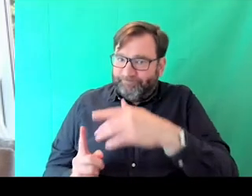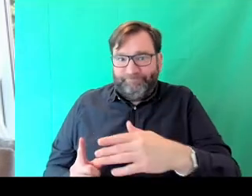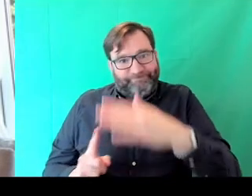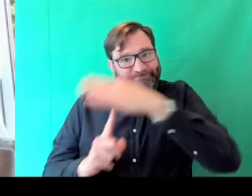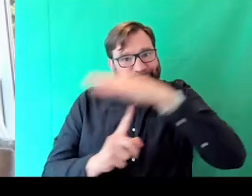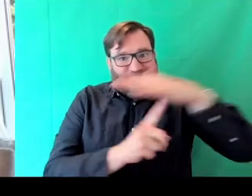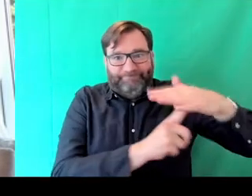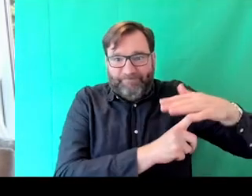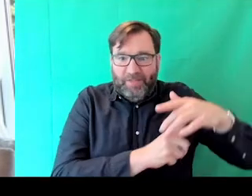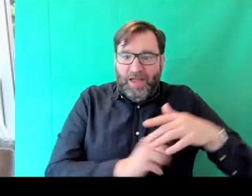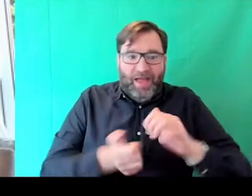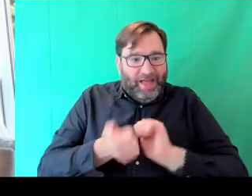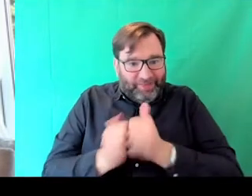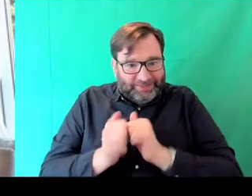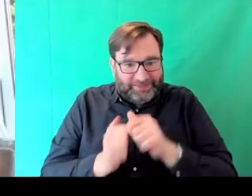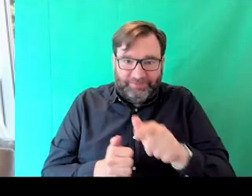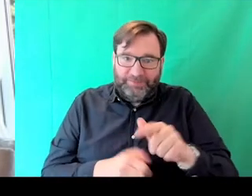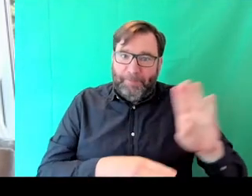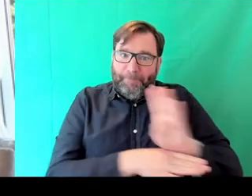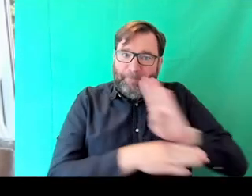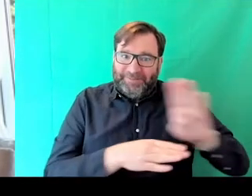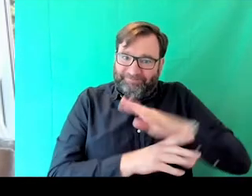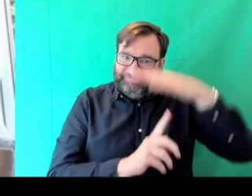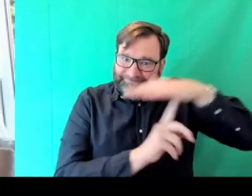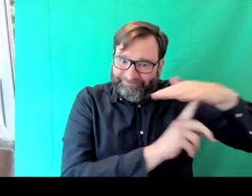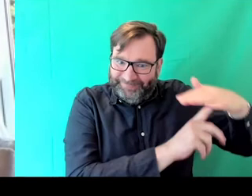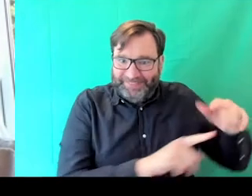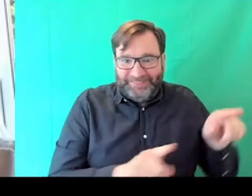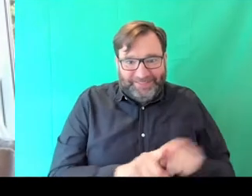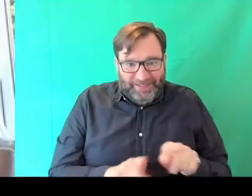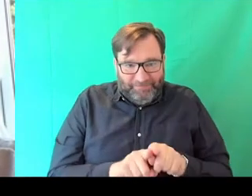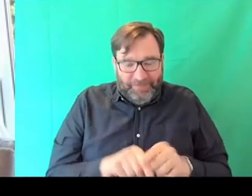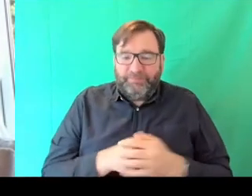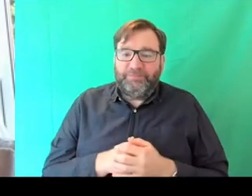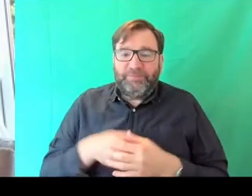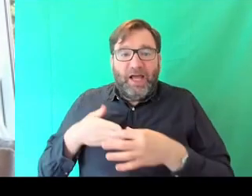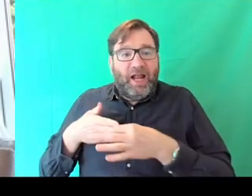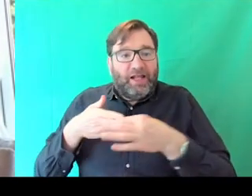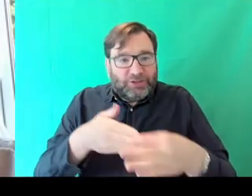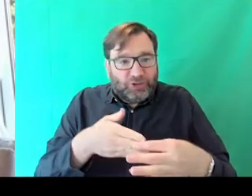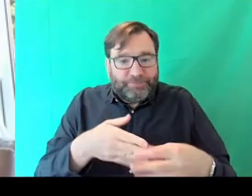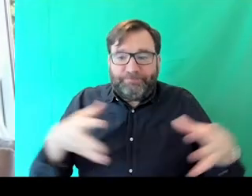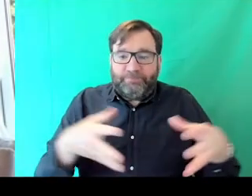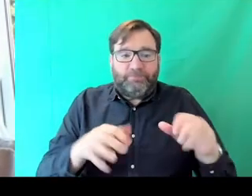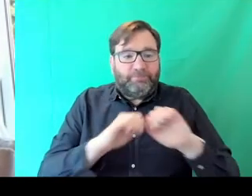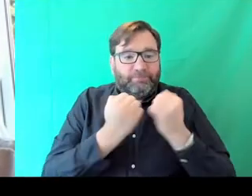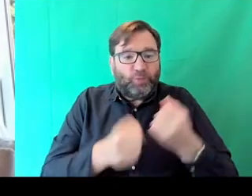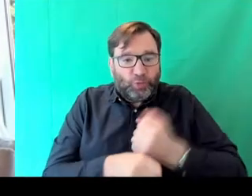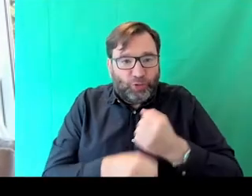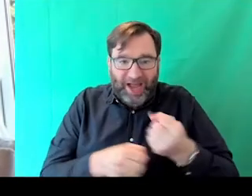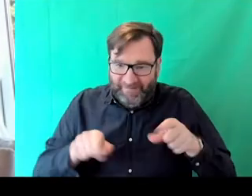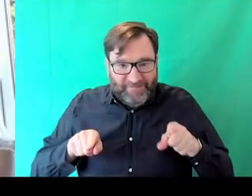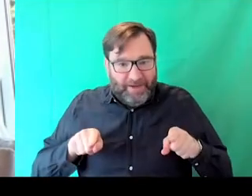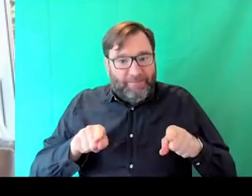study showed that athletes scored significantly higher than non-athletes in overall transformational leadership, particularly